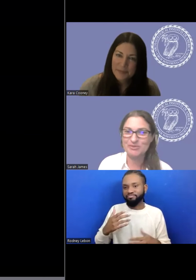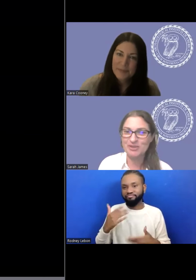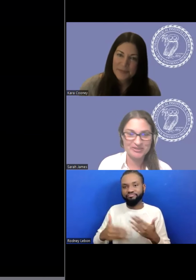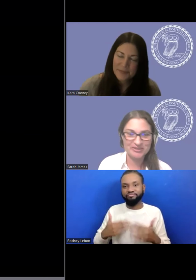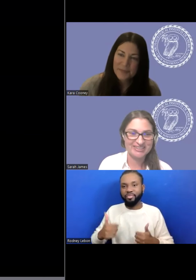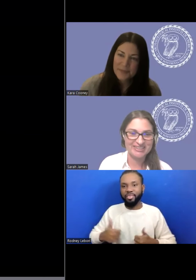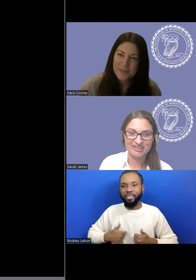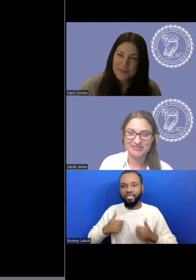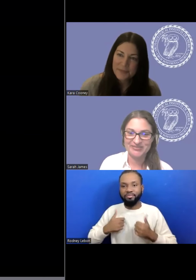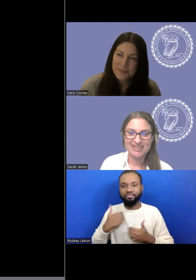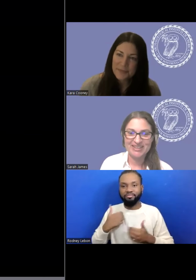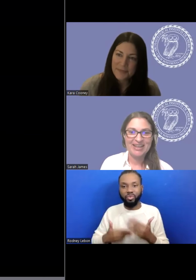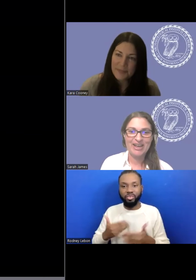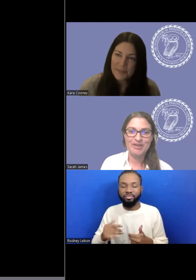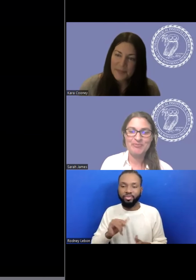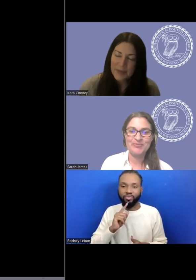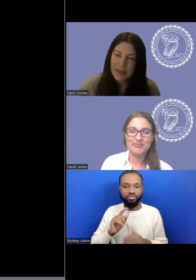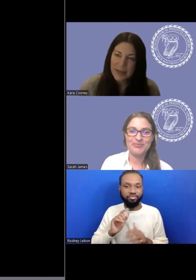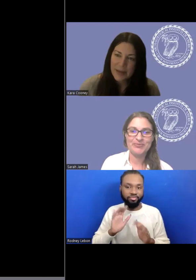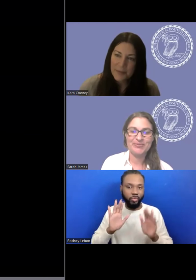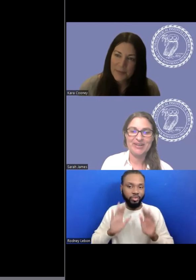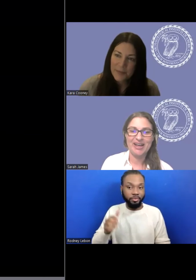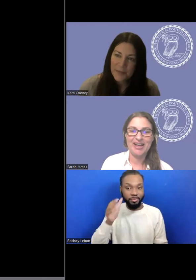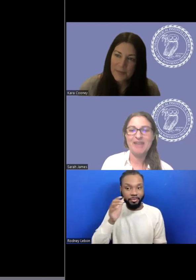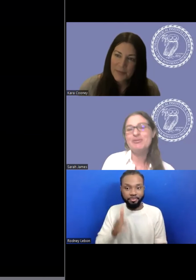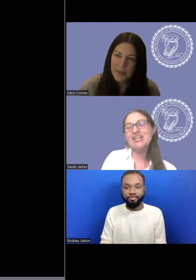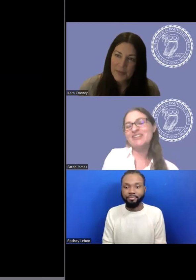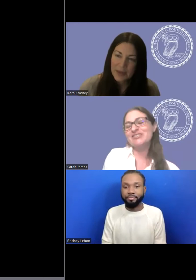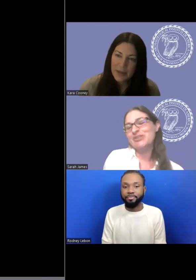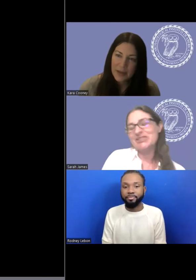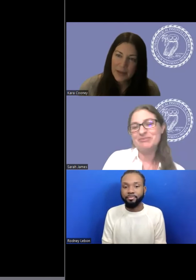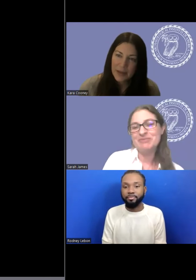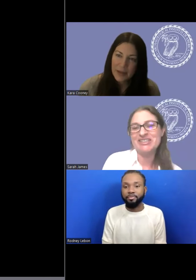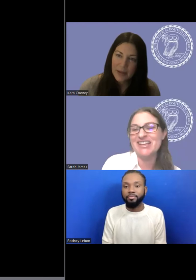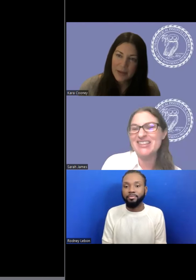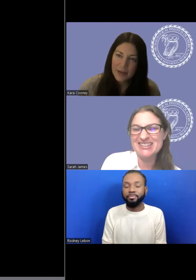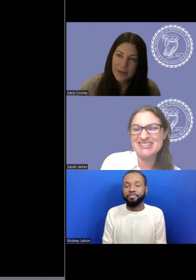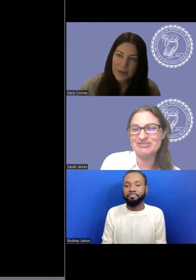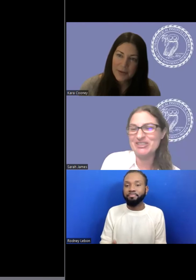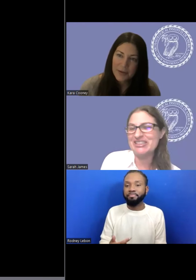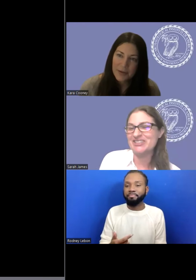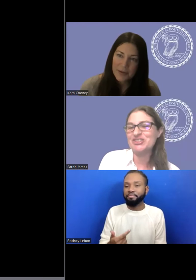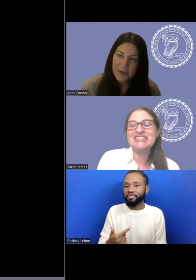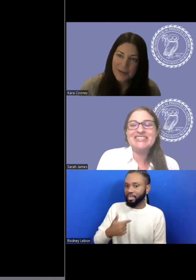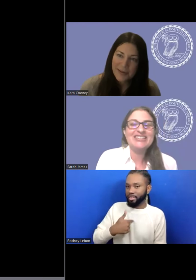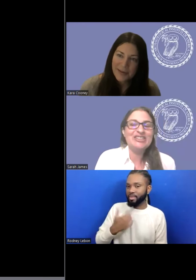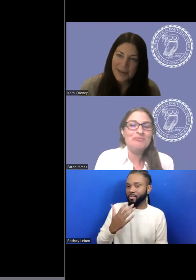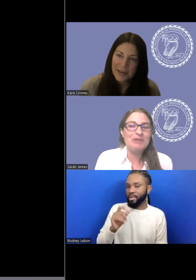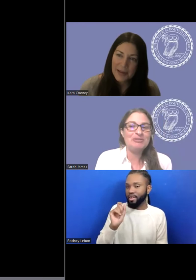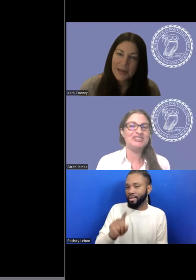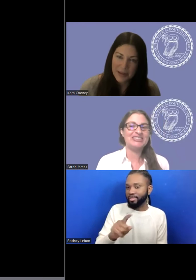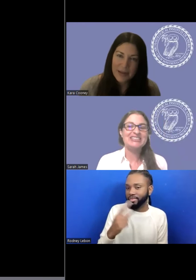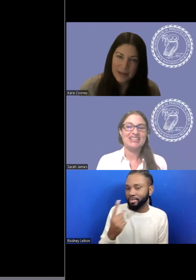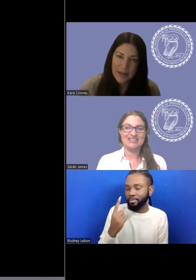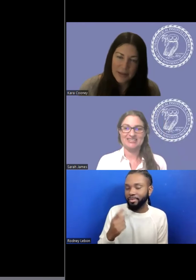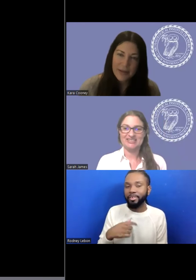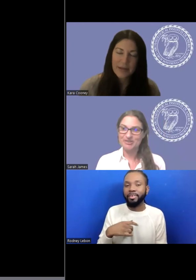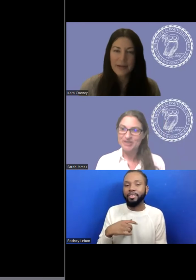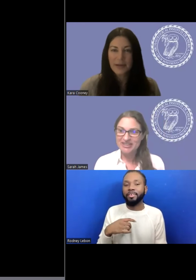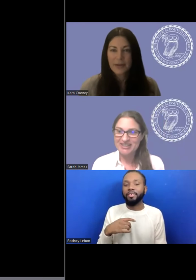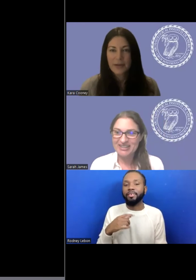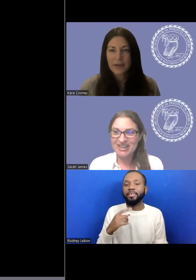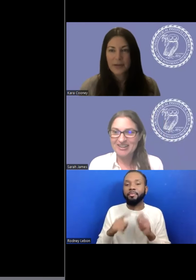that's wonderful to hear. I'm going to ask a question because I think it's really interesting. It's actually about what you didn't get